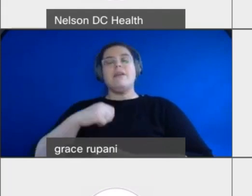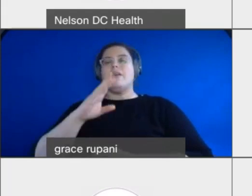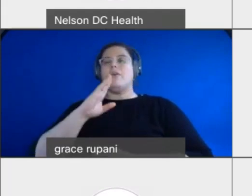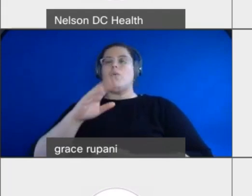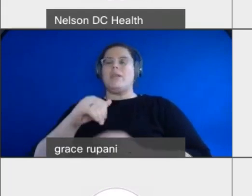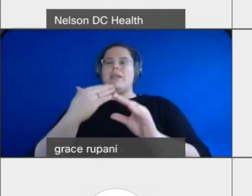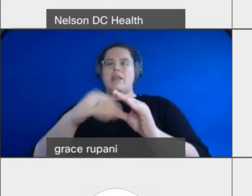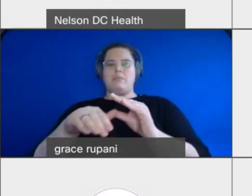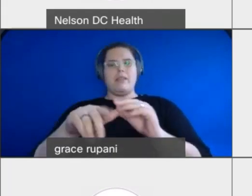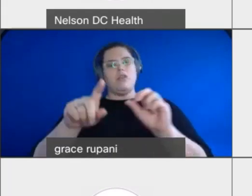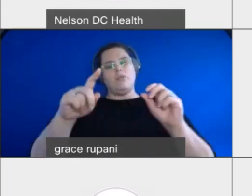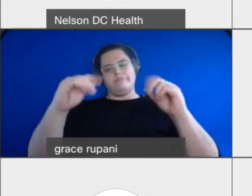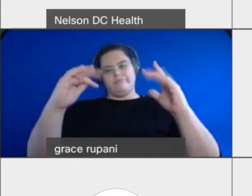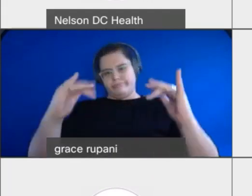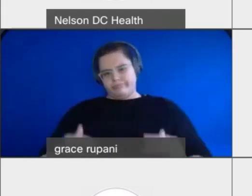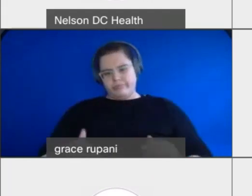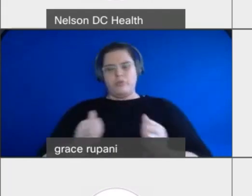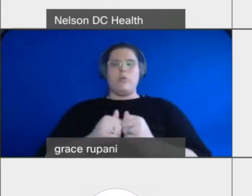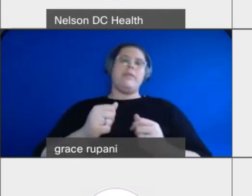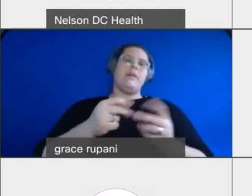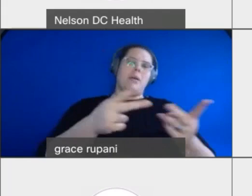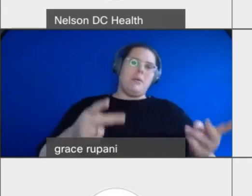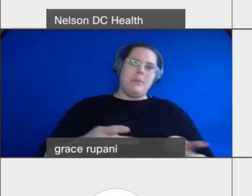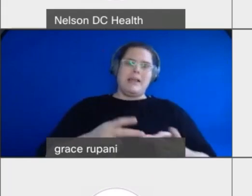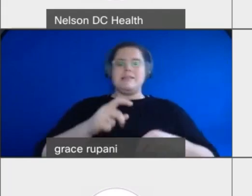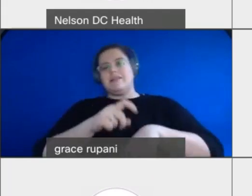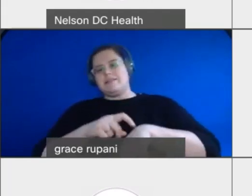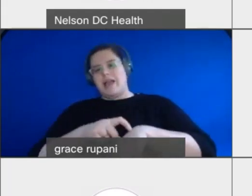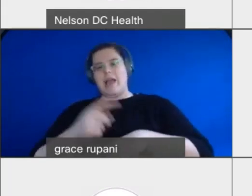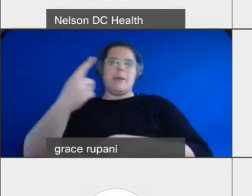to receive the vaccination. But I'll be honest that I don't know